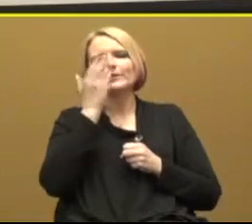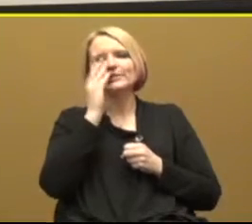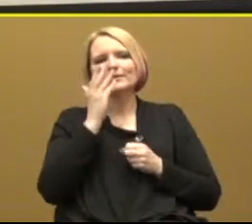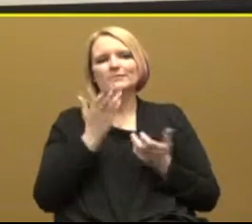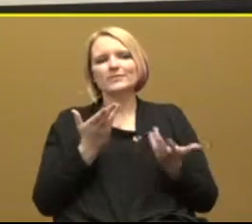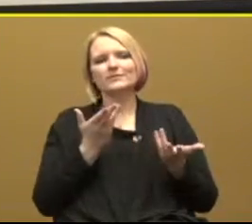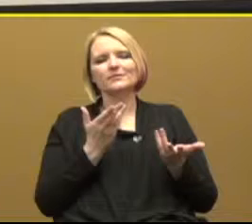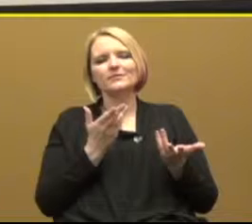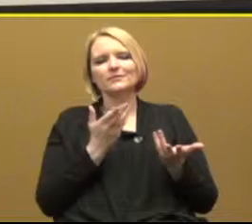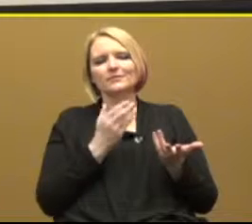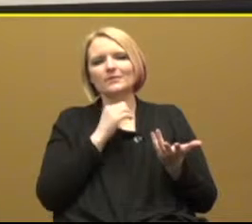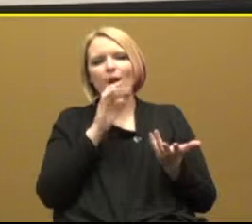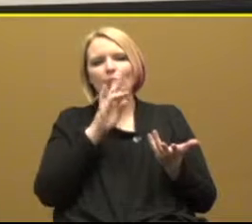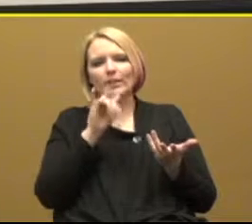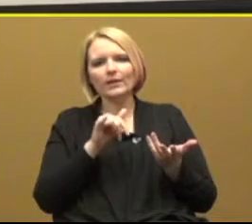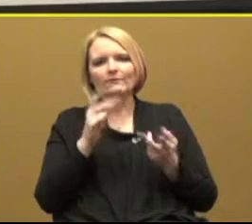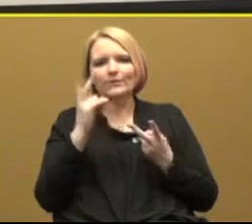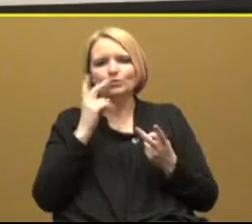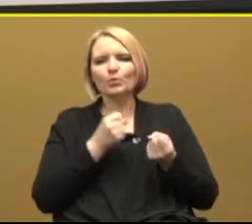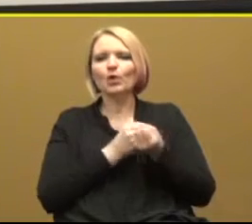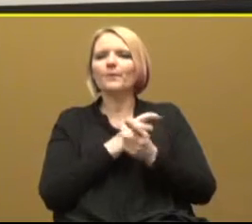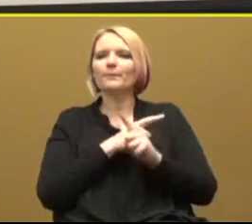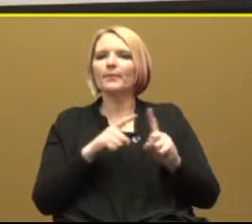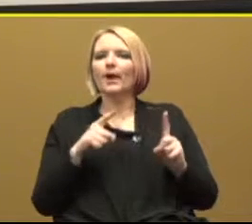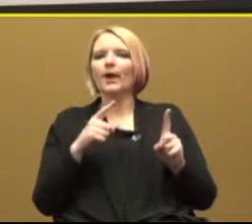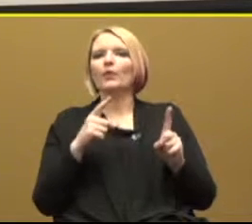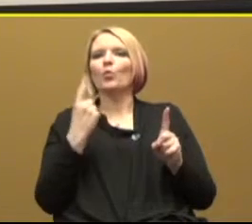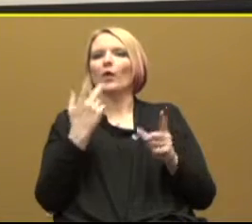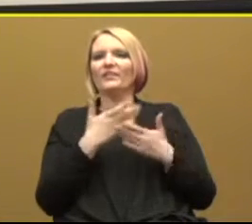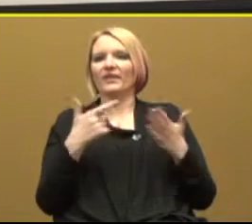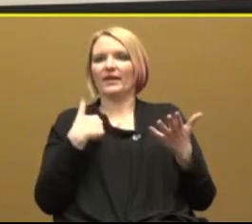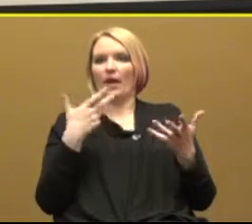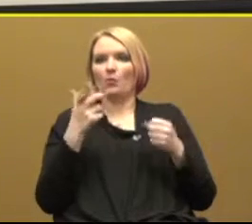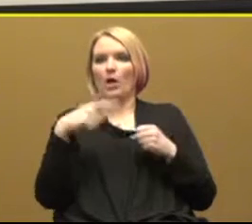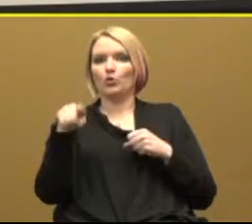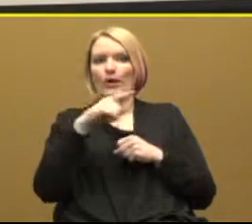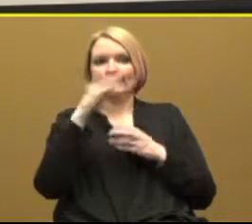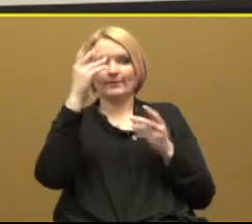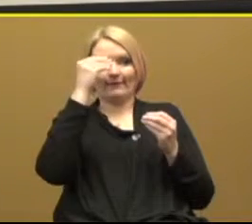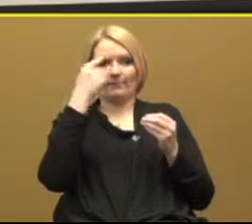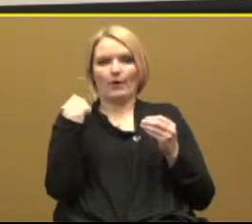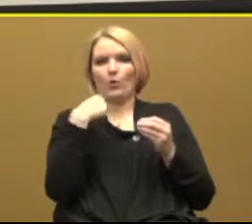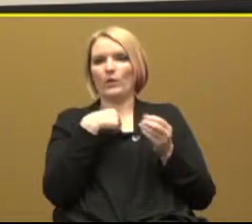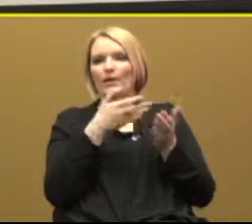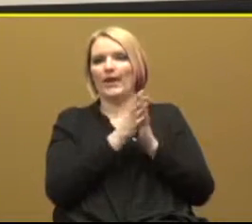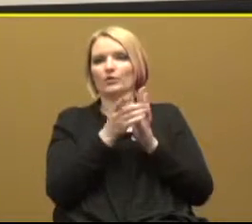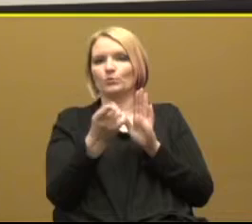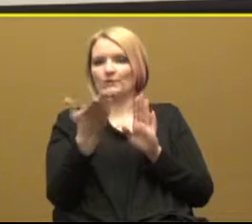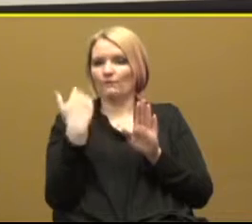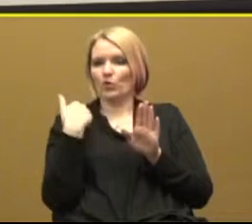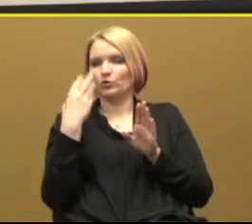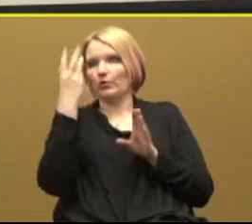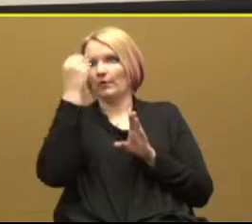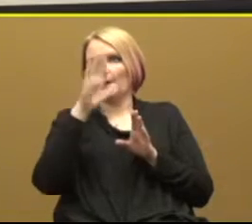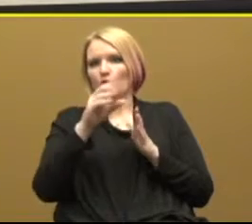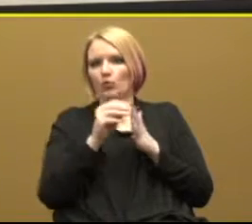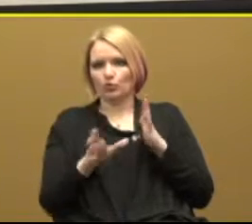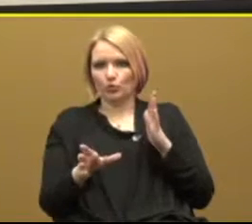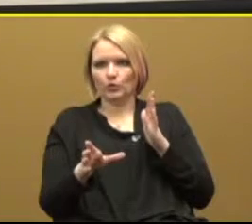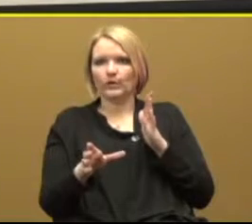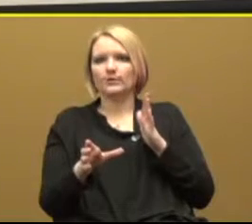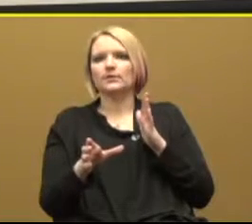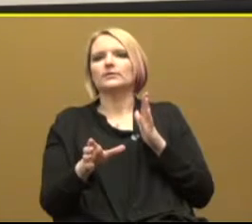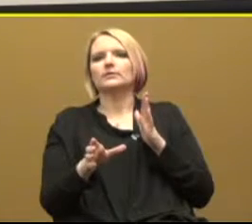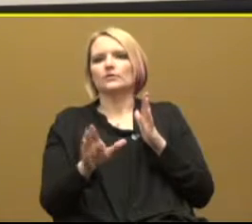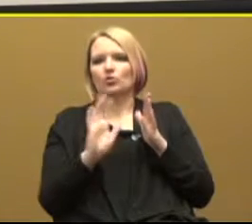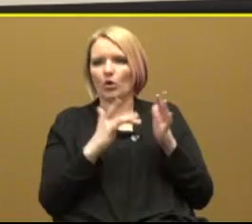like that's a visual support, but one of the things I want you guys to think about now, we asked you earlier to think about your students